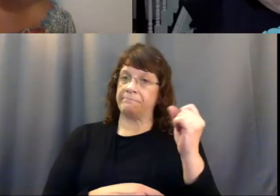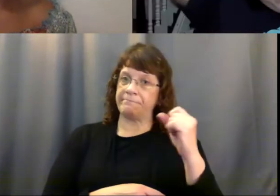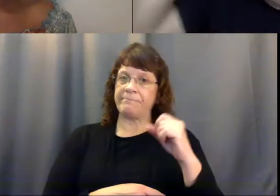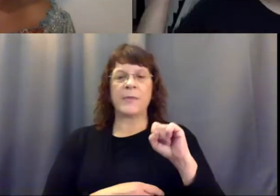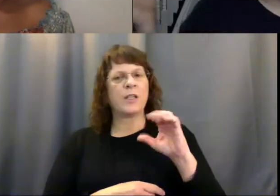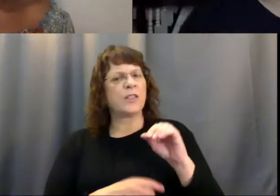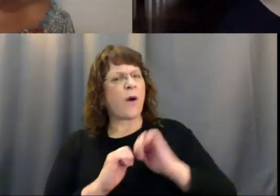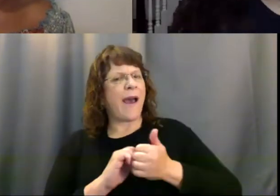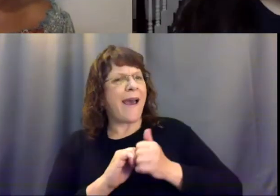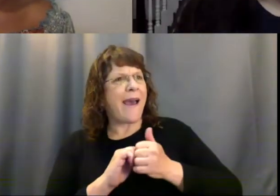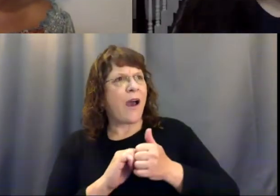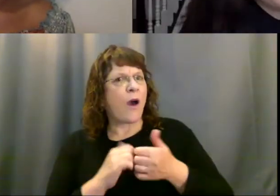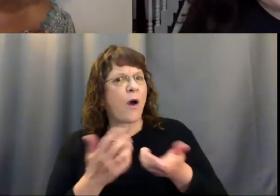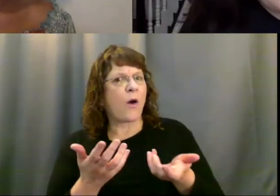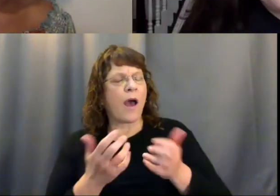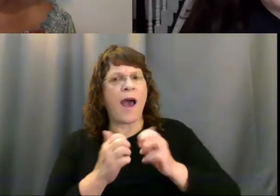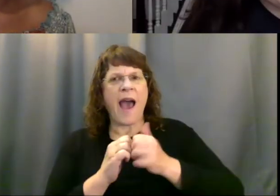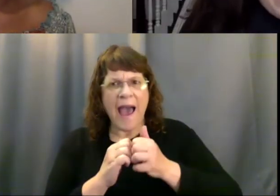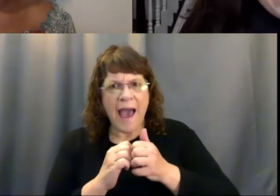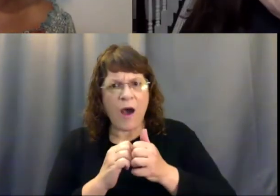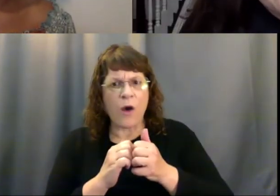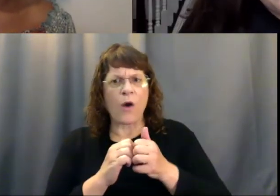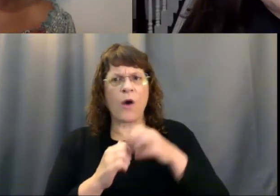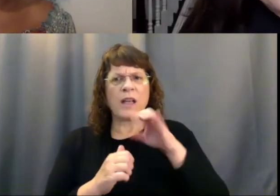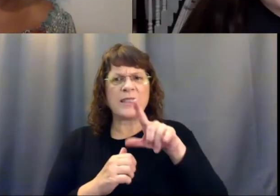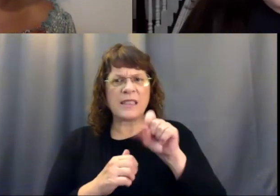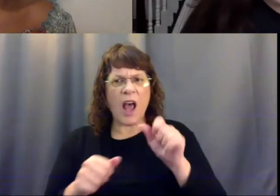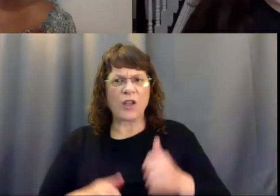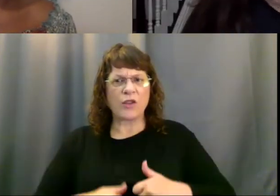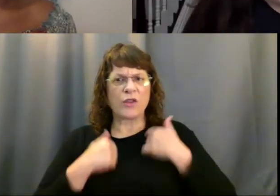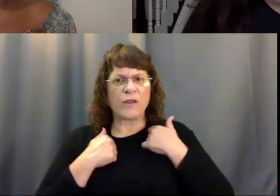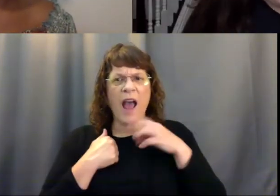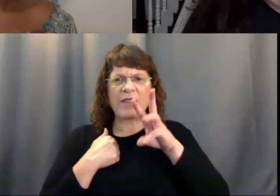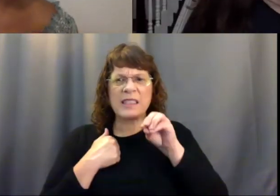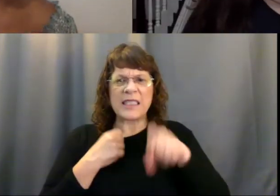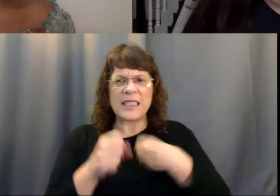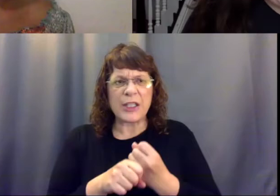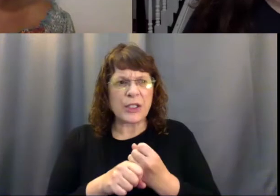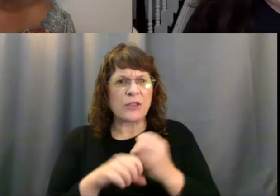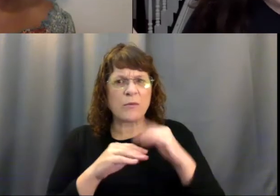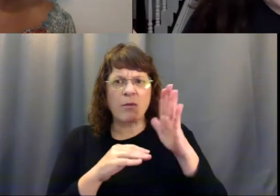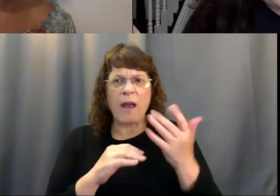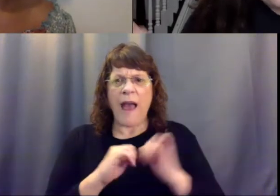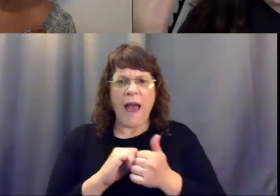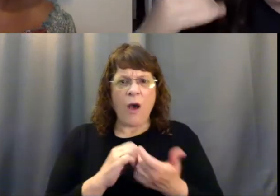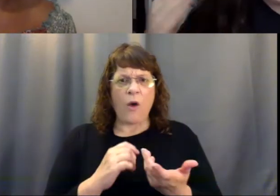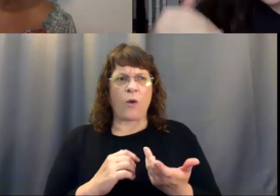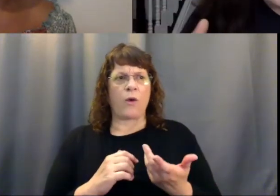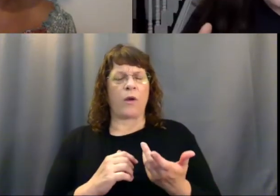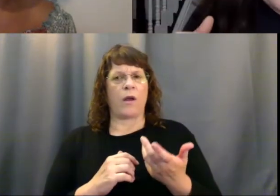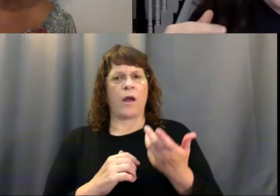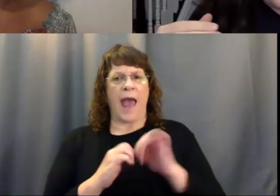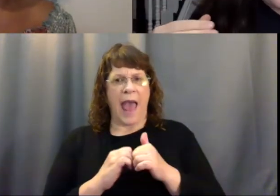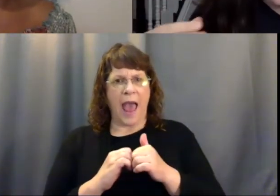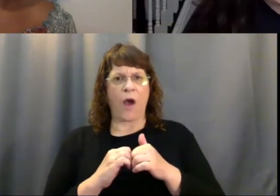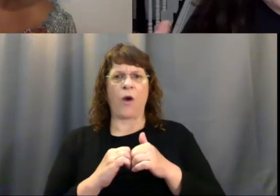how does one cell survive like 60 years? Like how? And how do they like